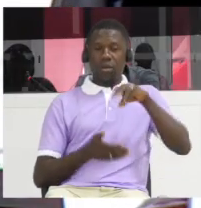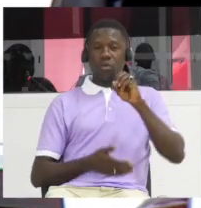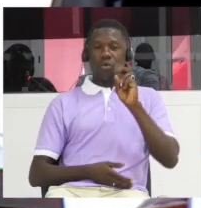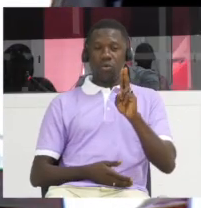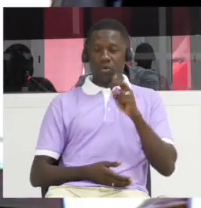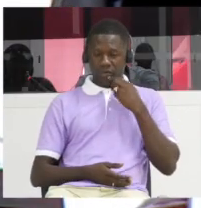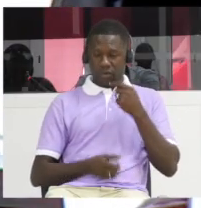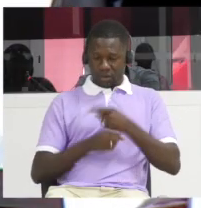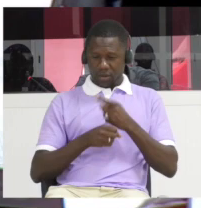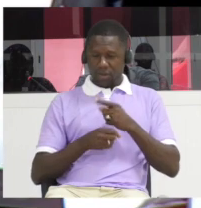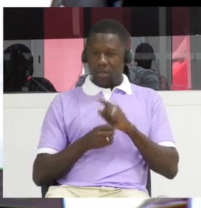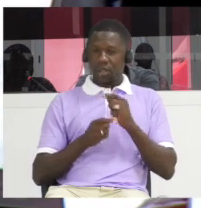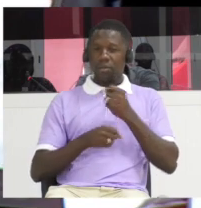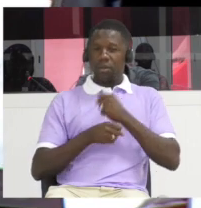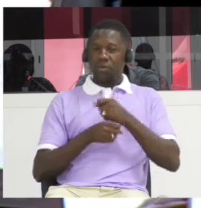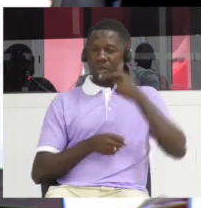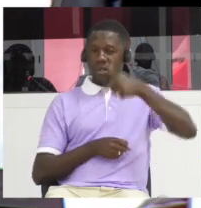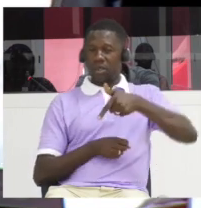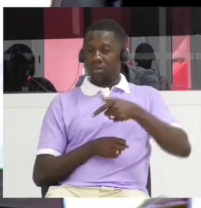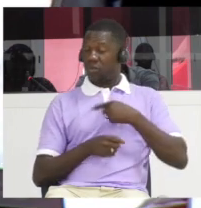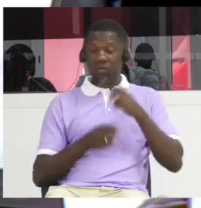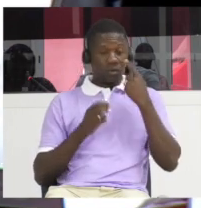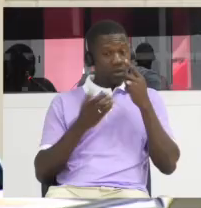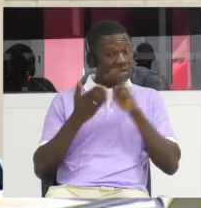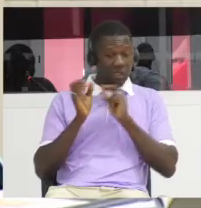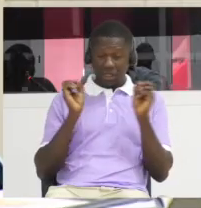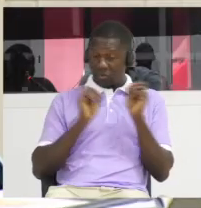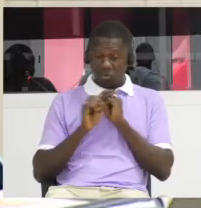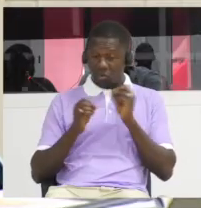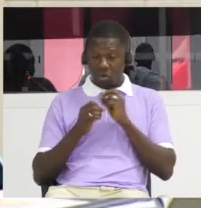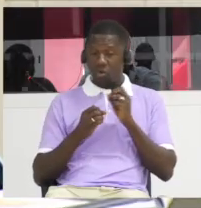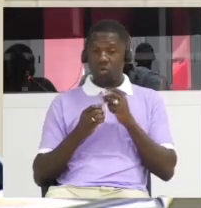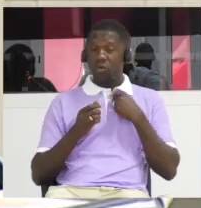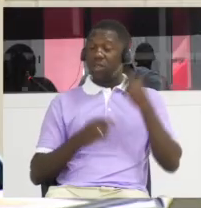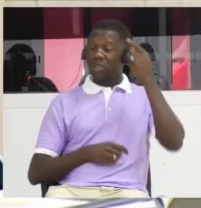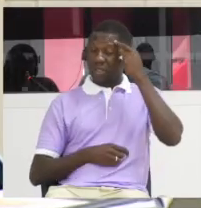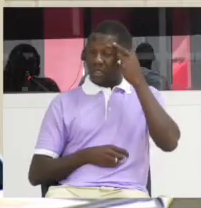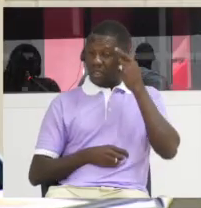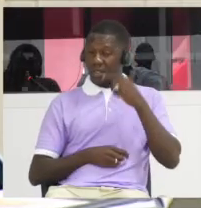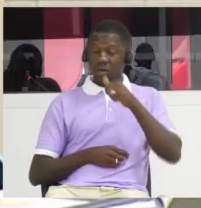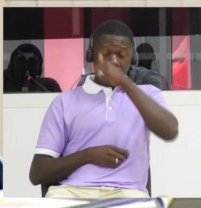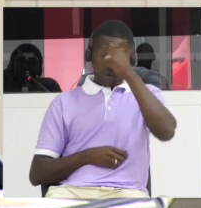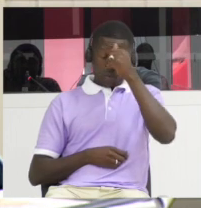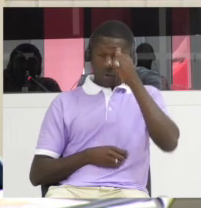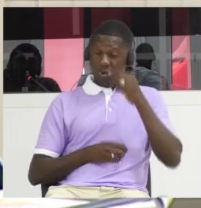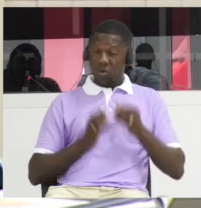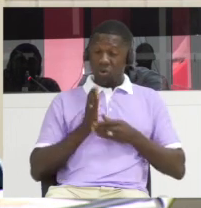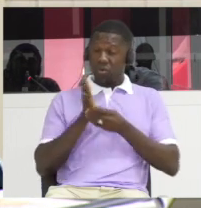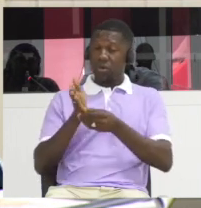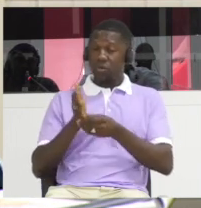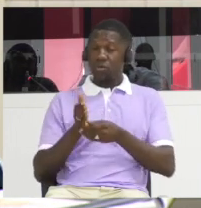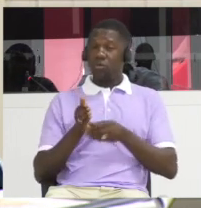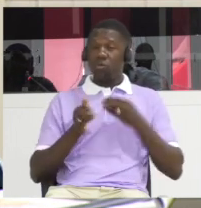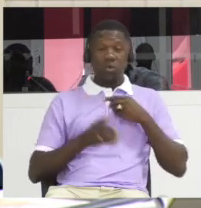agree that we have not come across any provision which suggests that operational command of the army